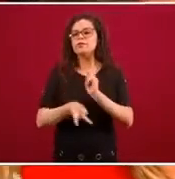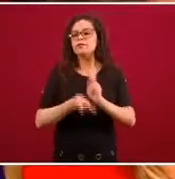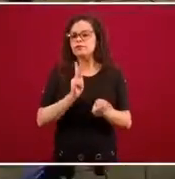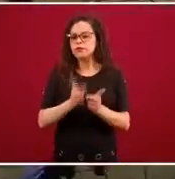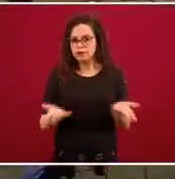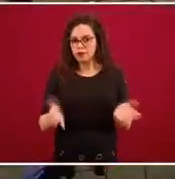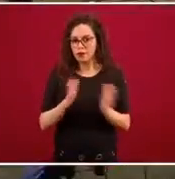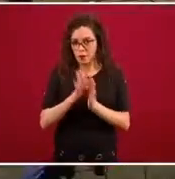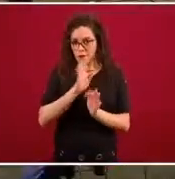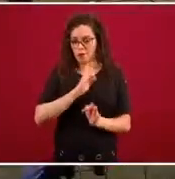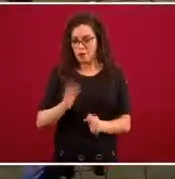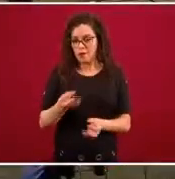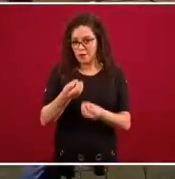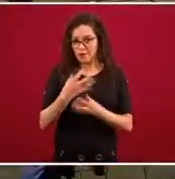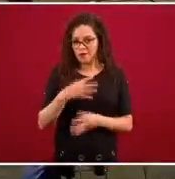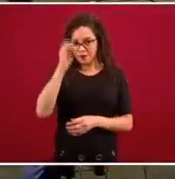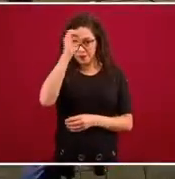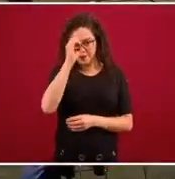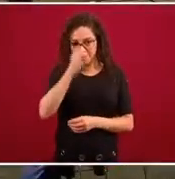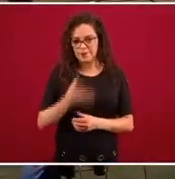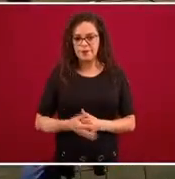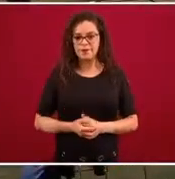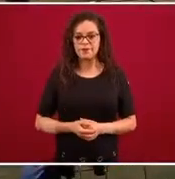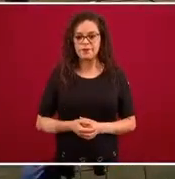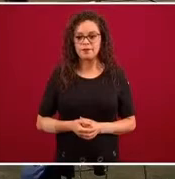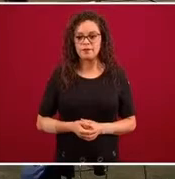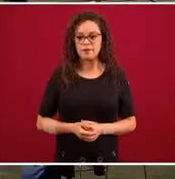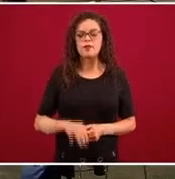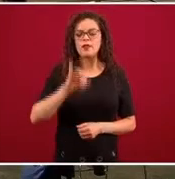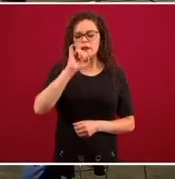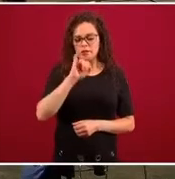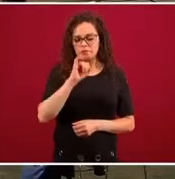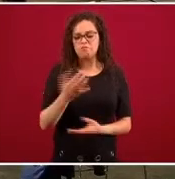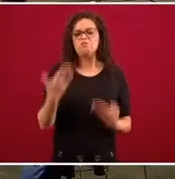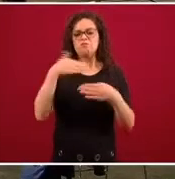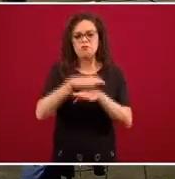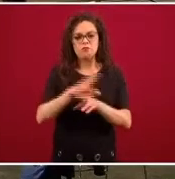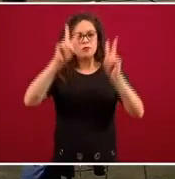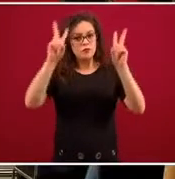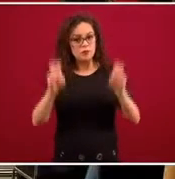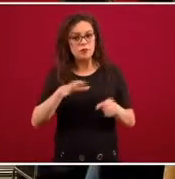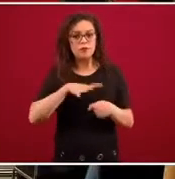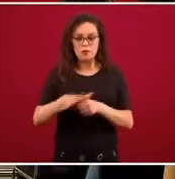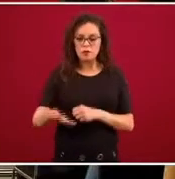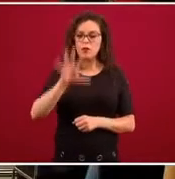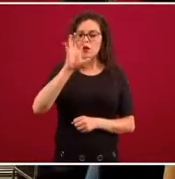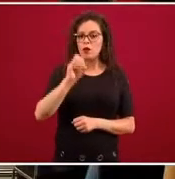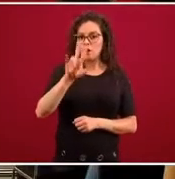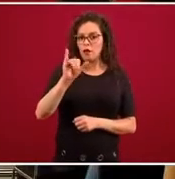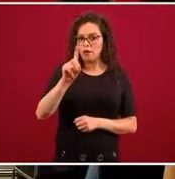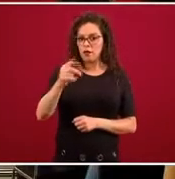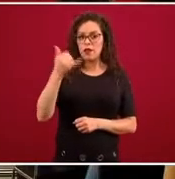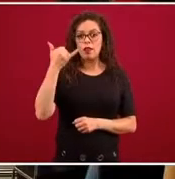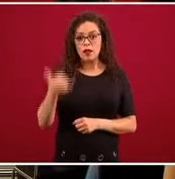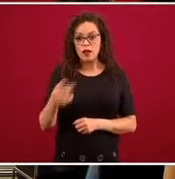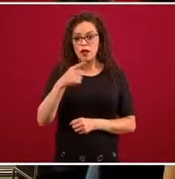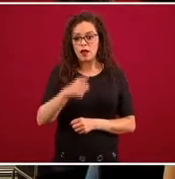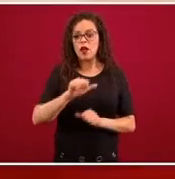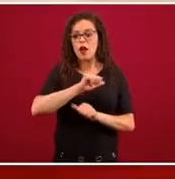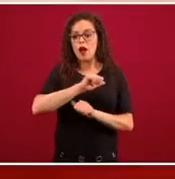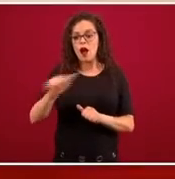can you say about this meeting? Yeah, the topic I was presenting at the meeting was the COVID